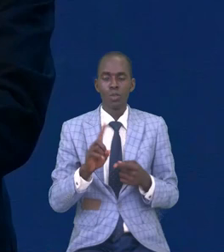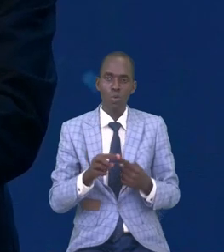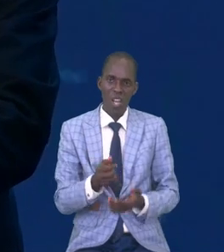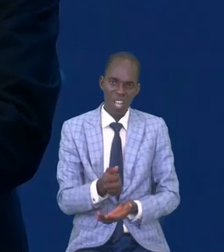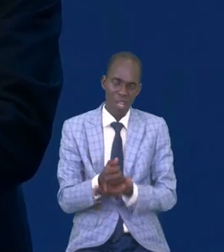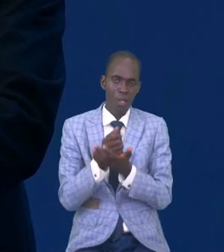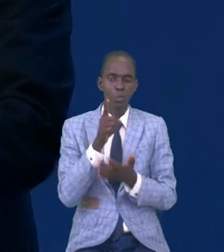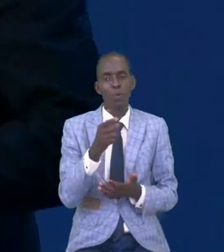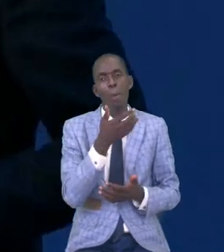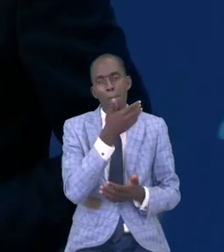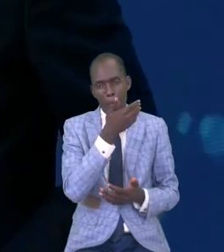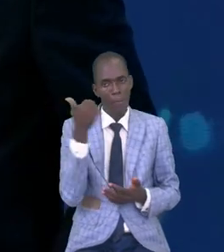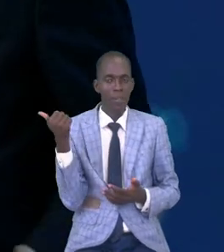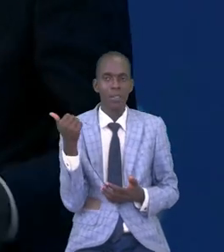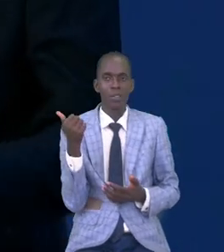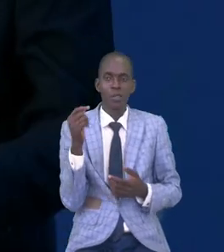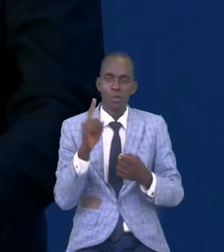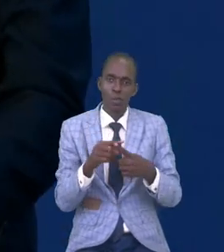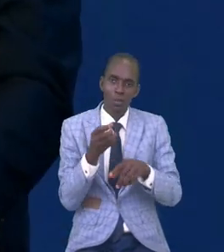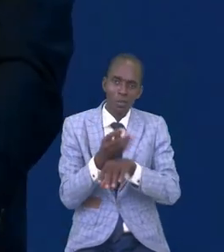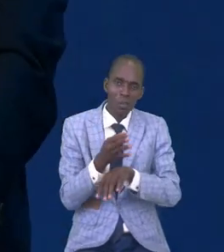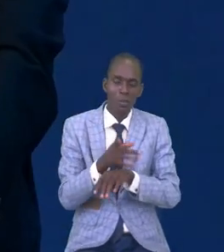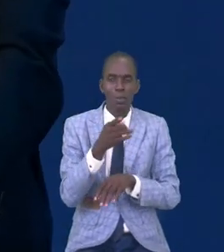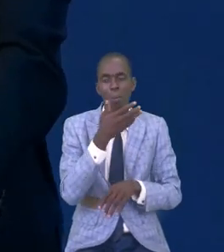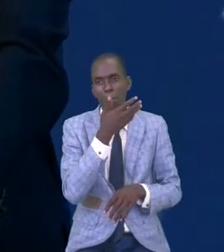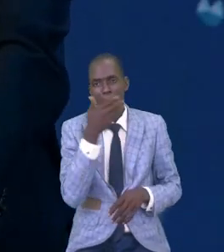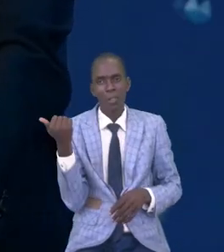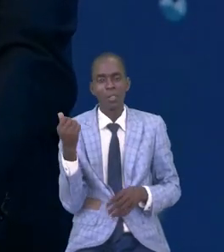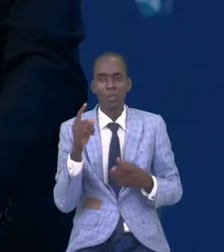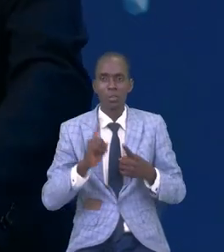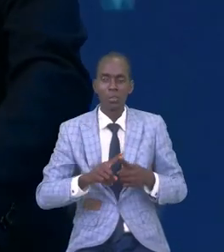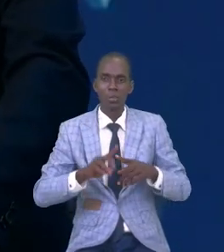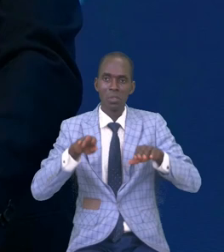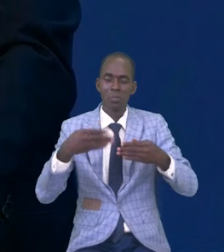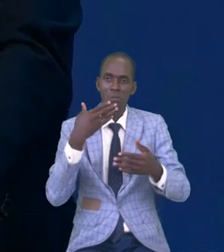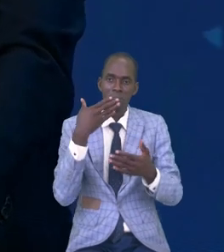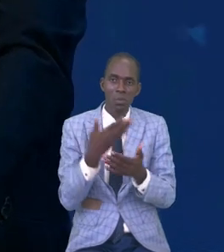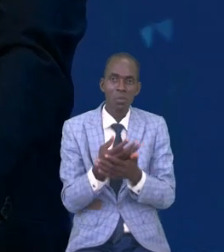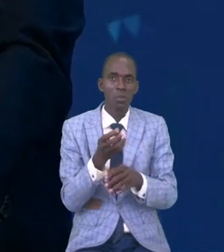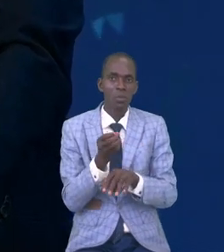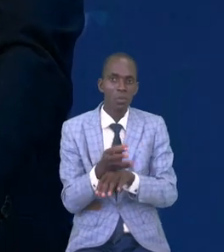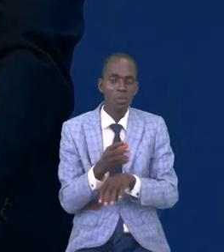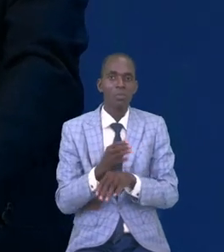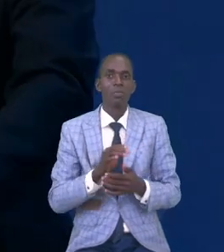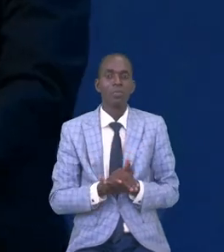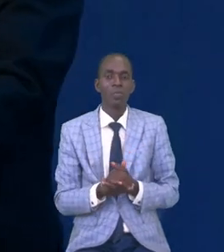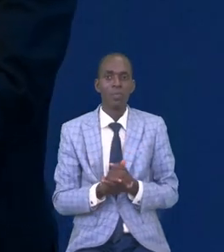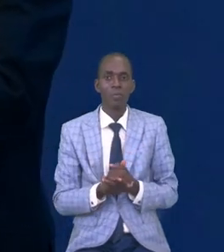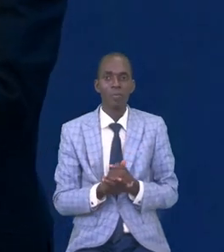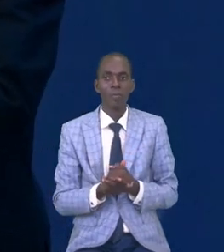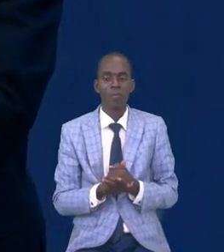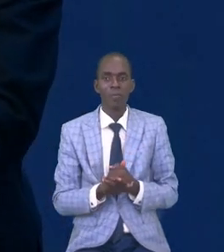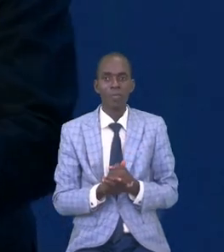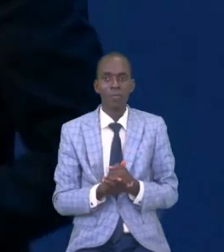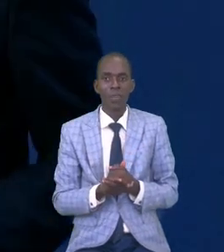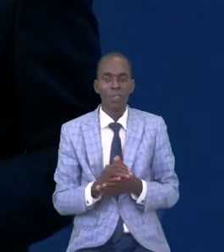If you are watching online and you just gave your life to Christ after the pastor's message this evening, please visit the